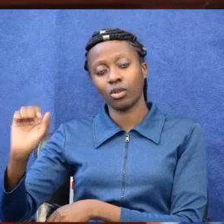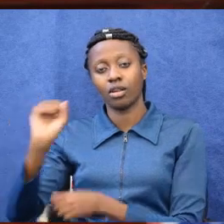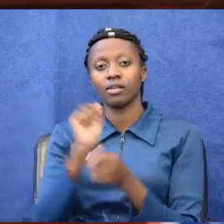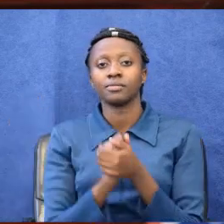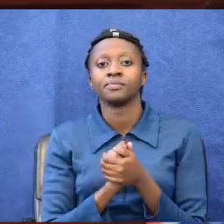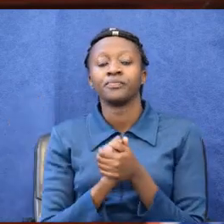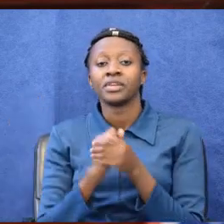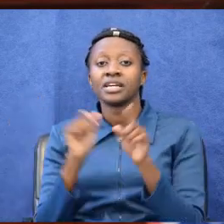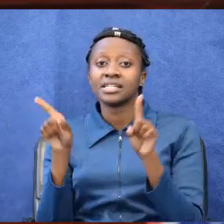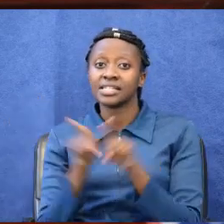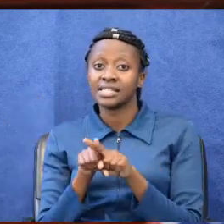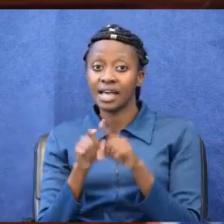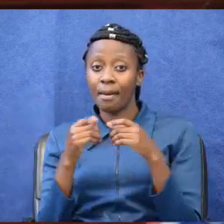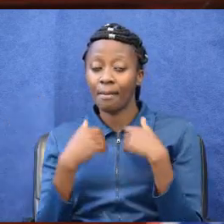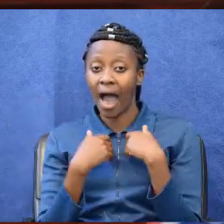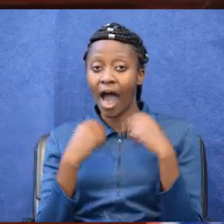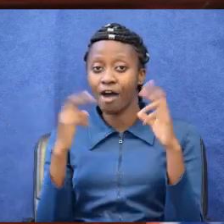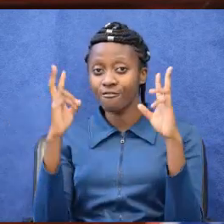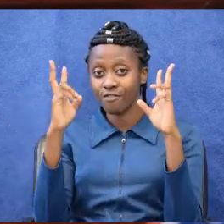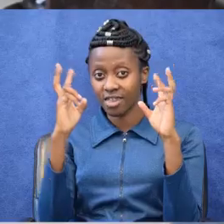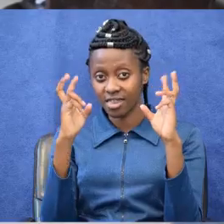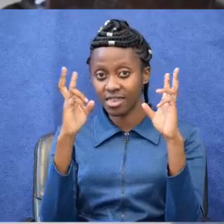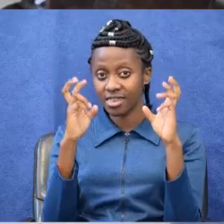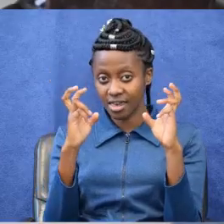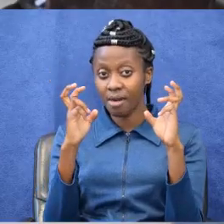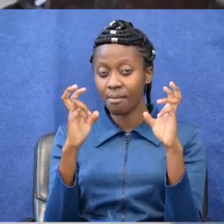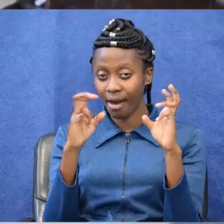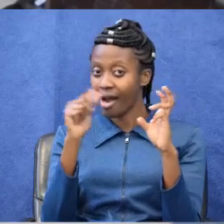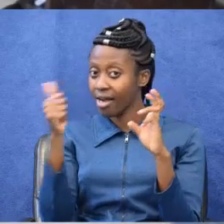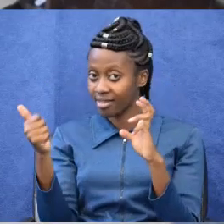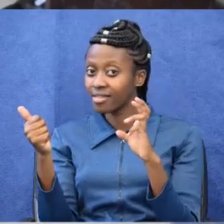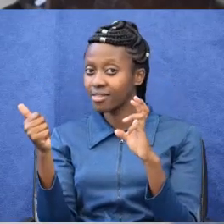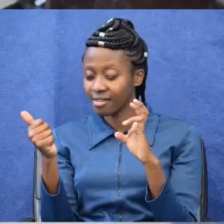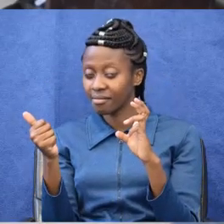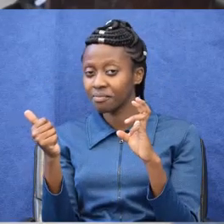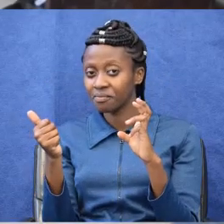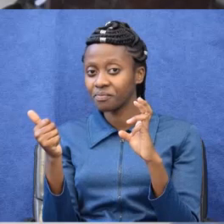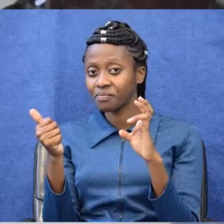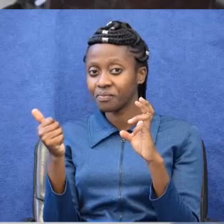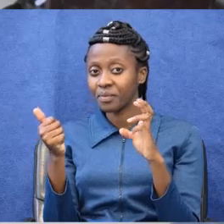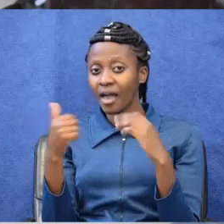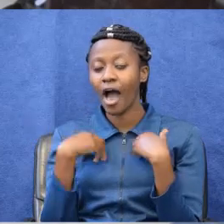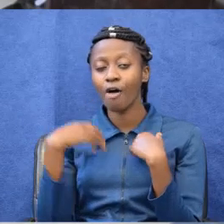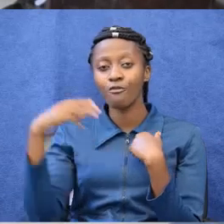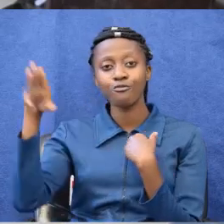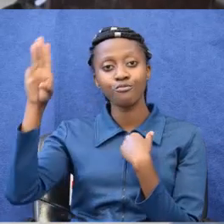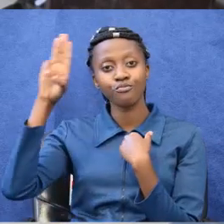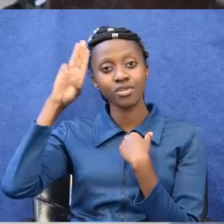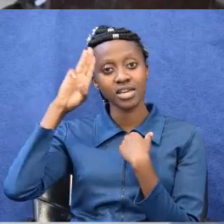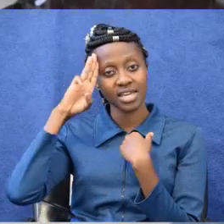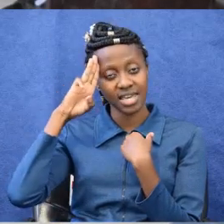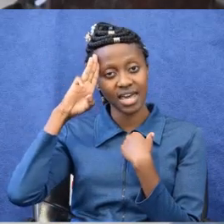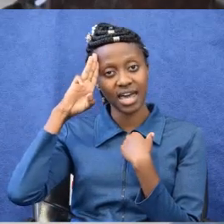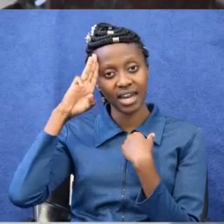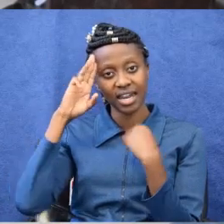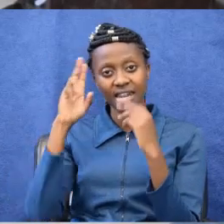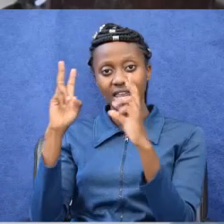also have a theme for that. And we have our brigade